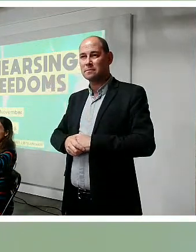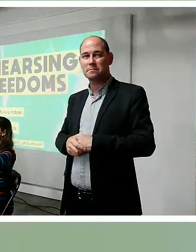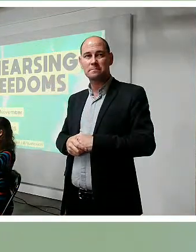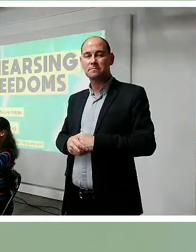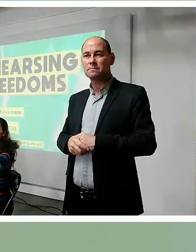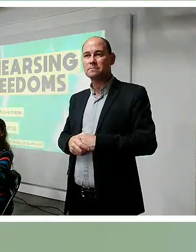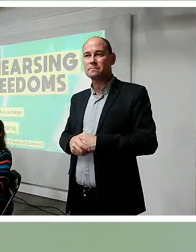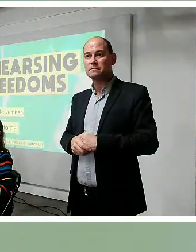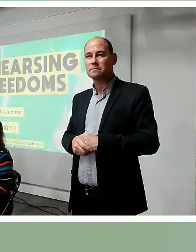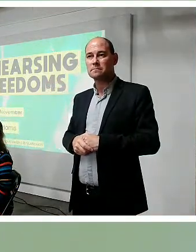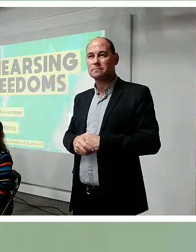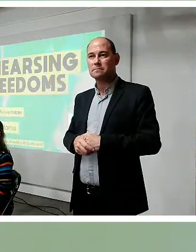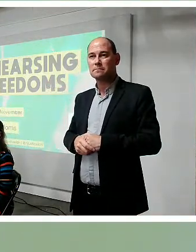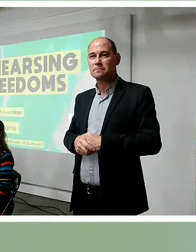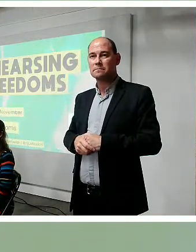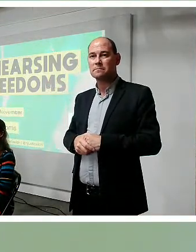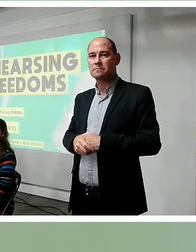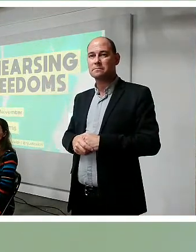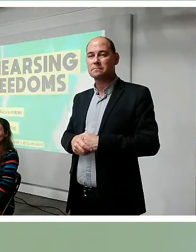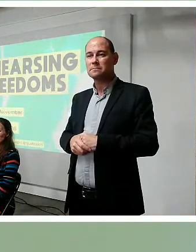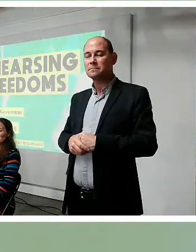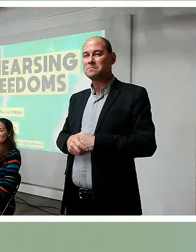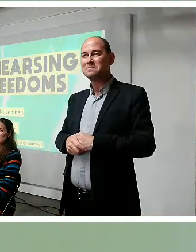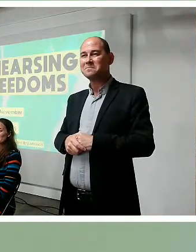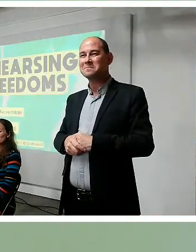somebody just on the end here.